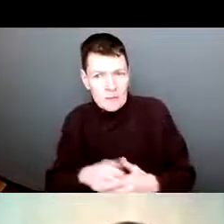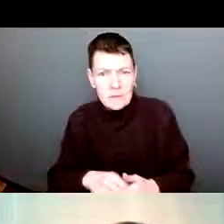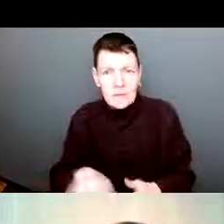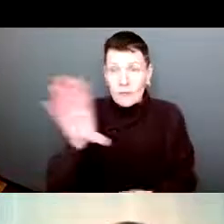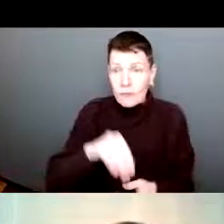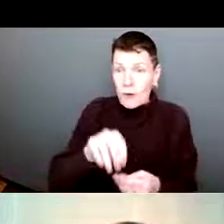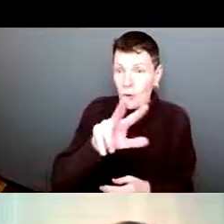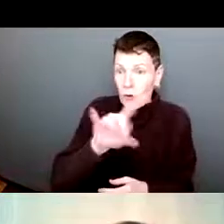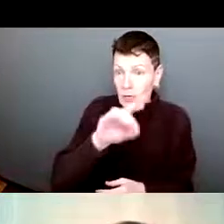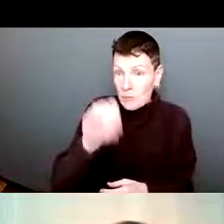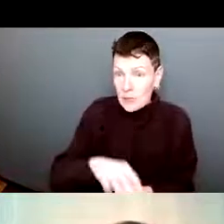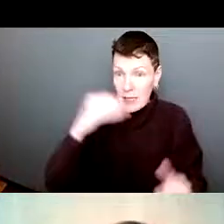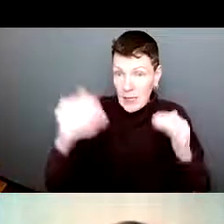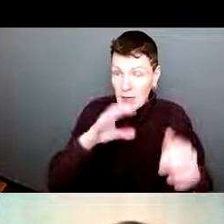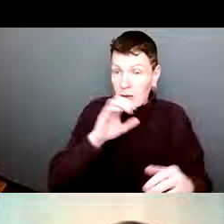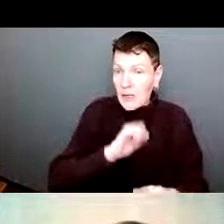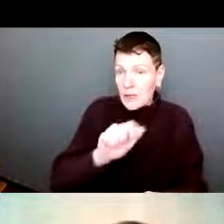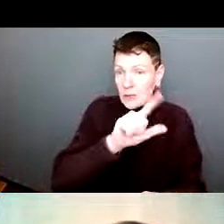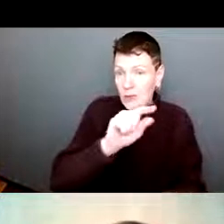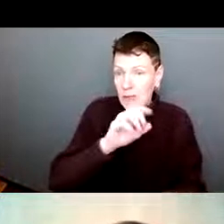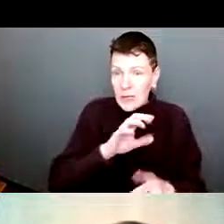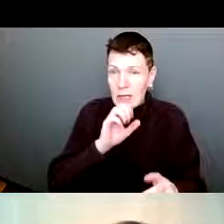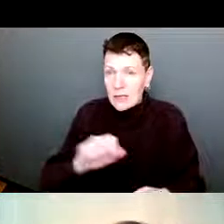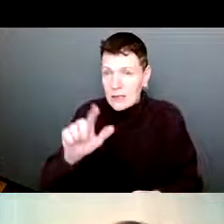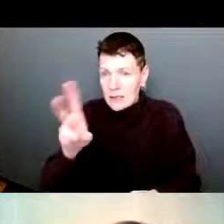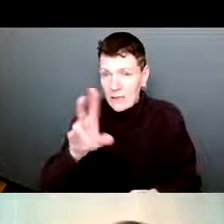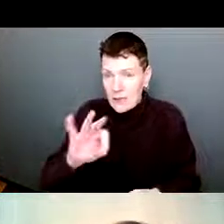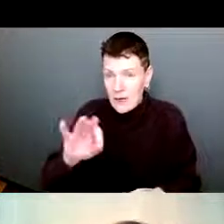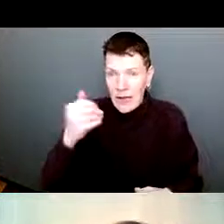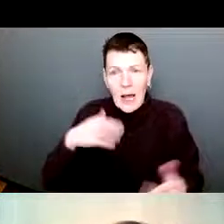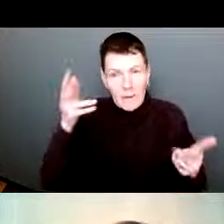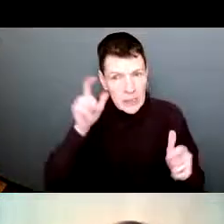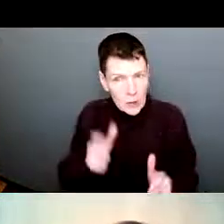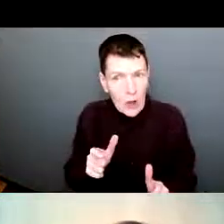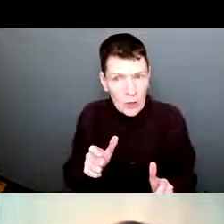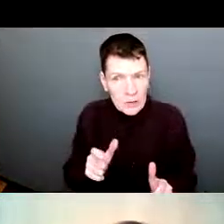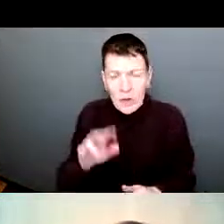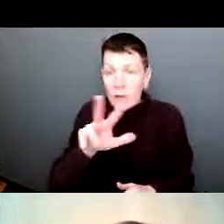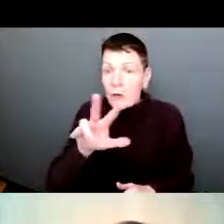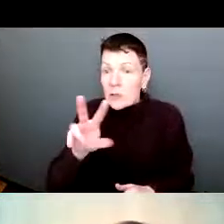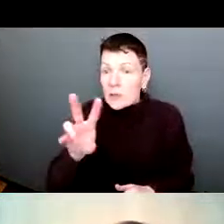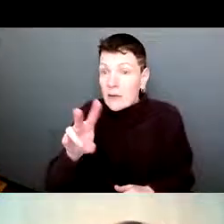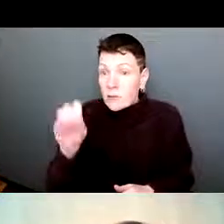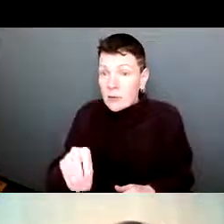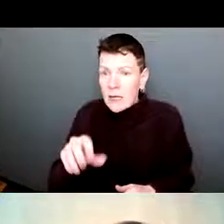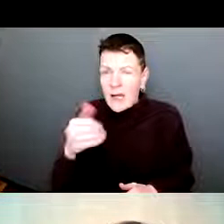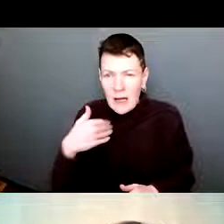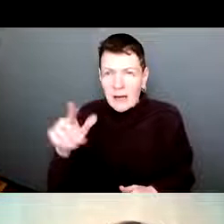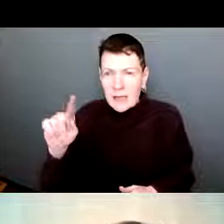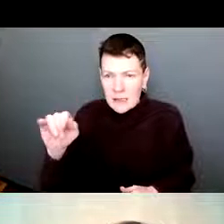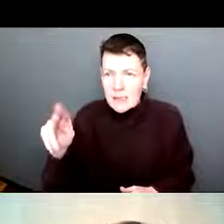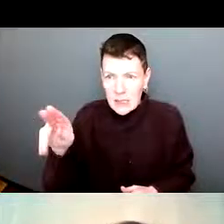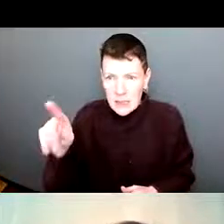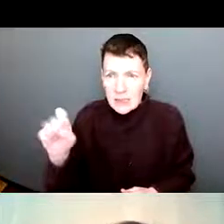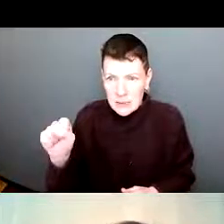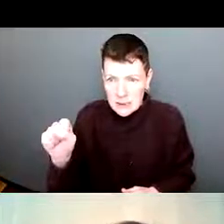38% of adults aged between 20 to 79 years had hearing loss, while 37% had tinnitus.